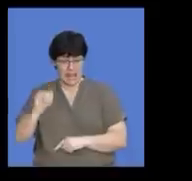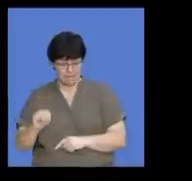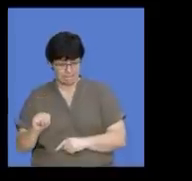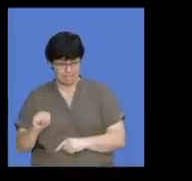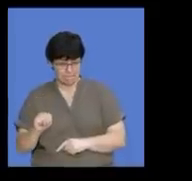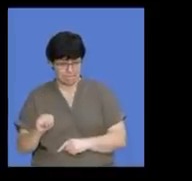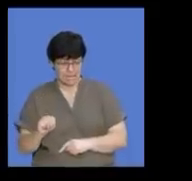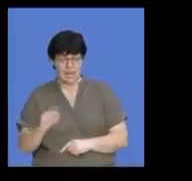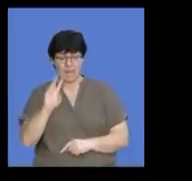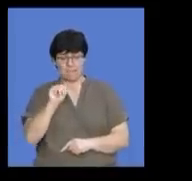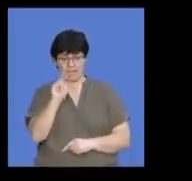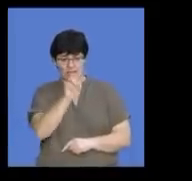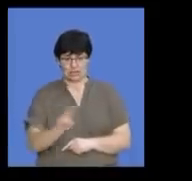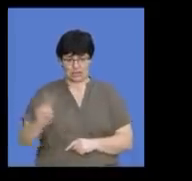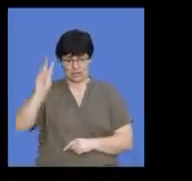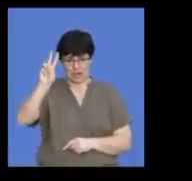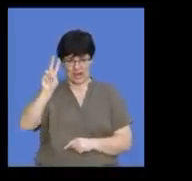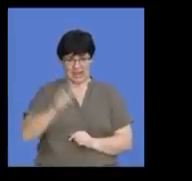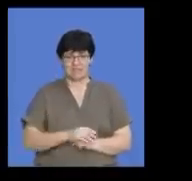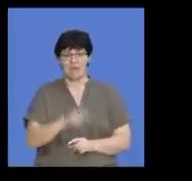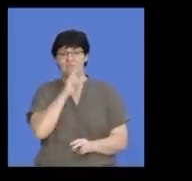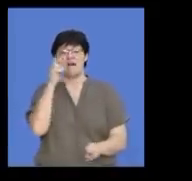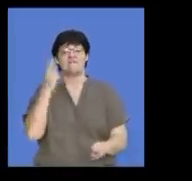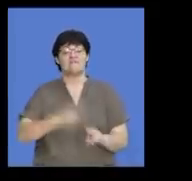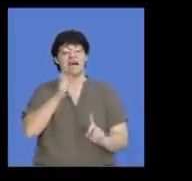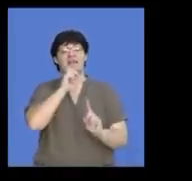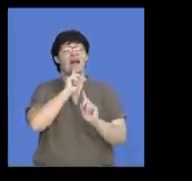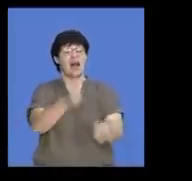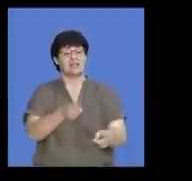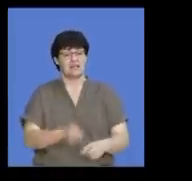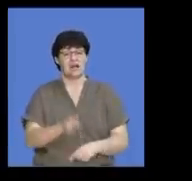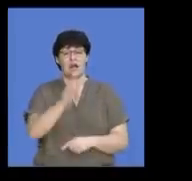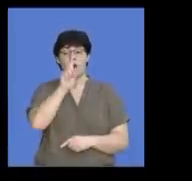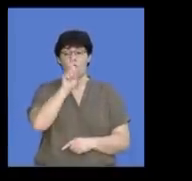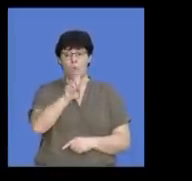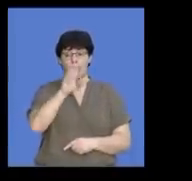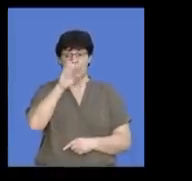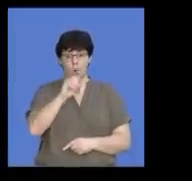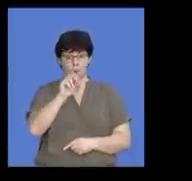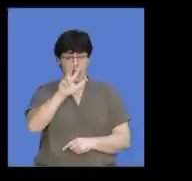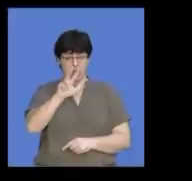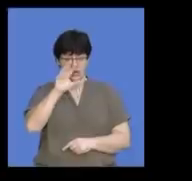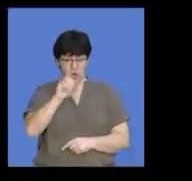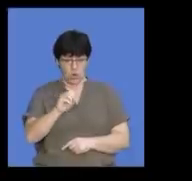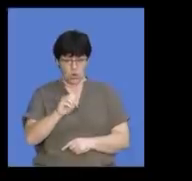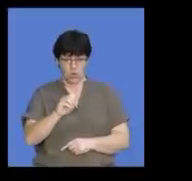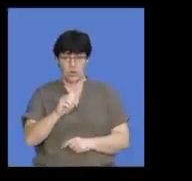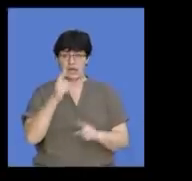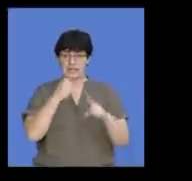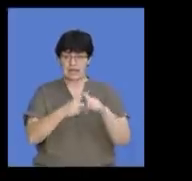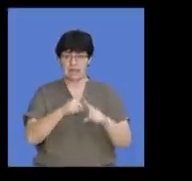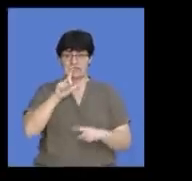meters, meters squared, and my final answer, 1080 times 70,